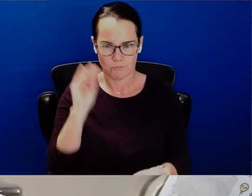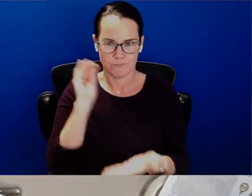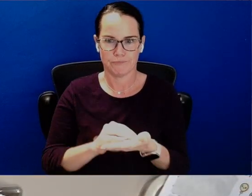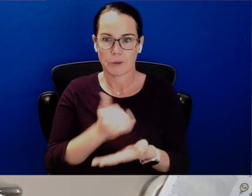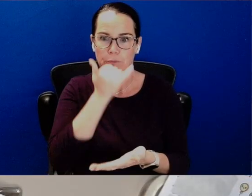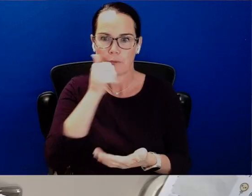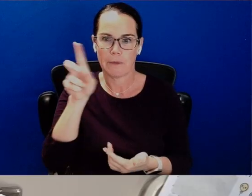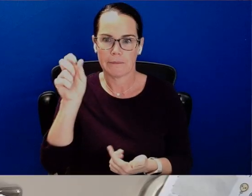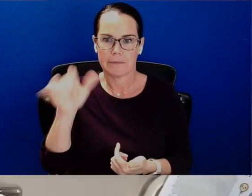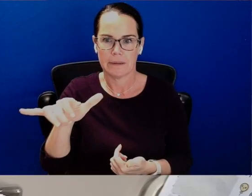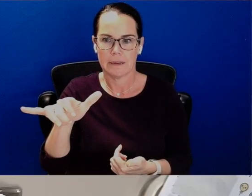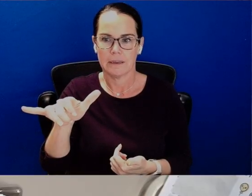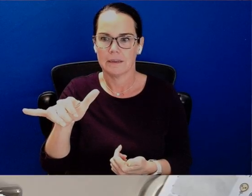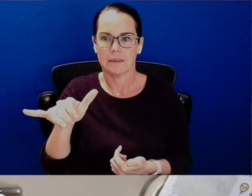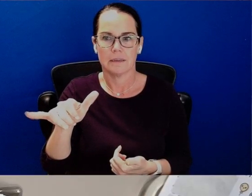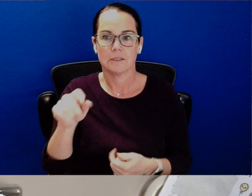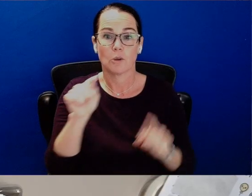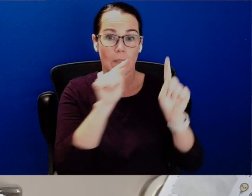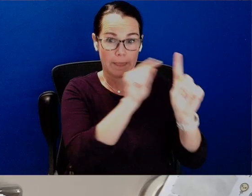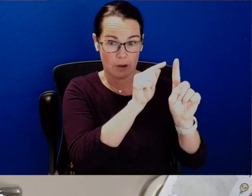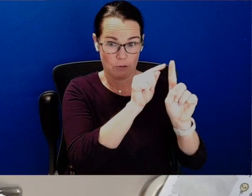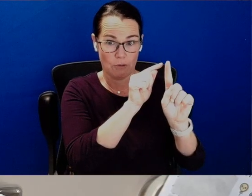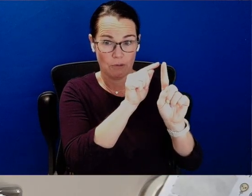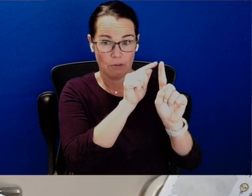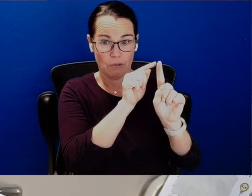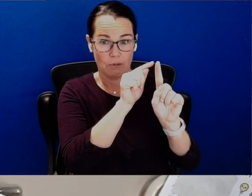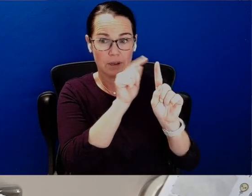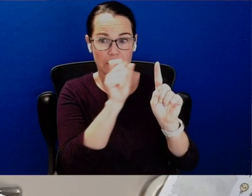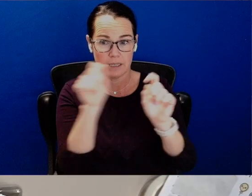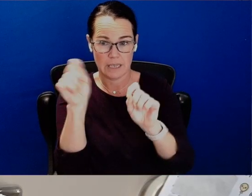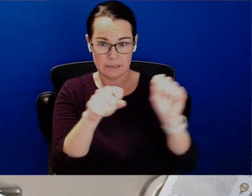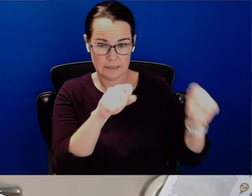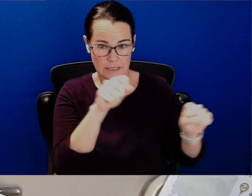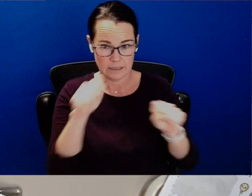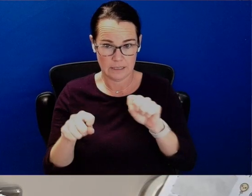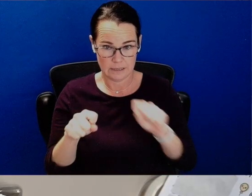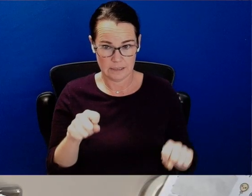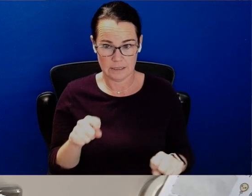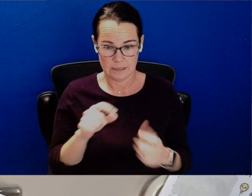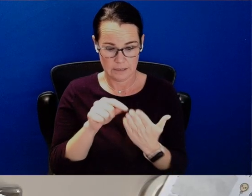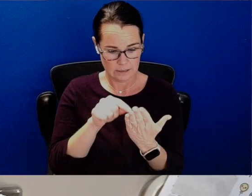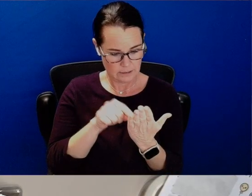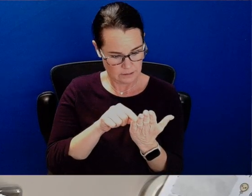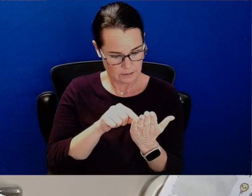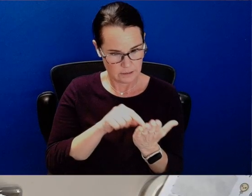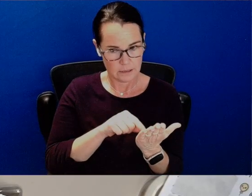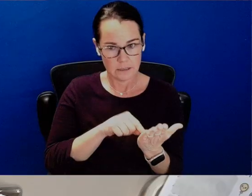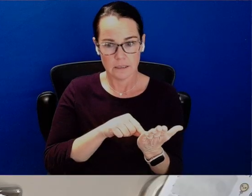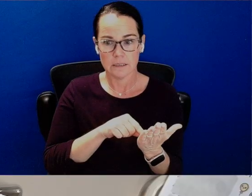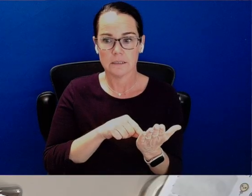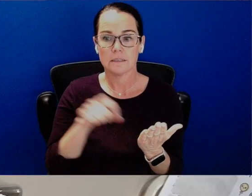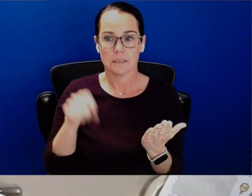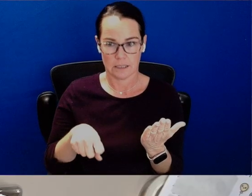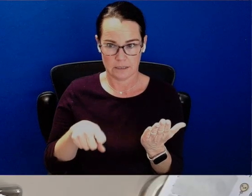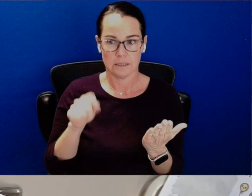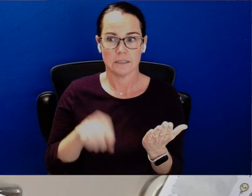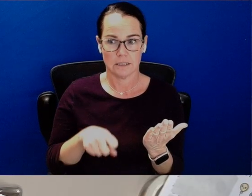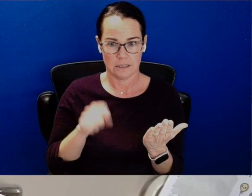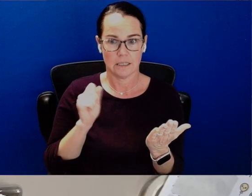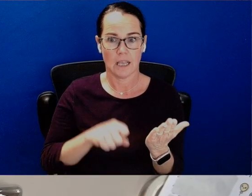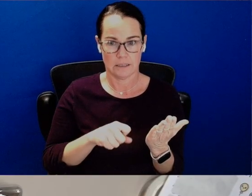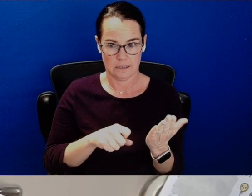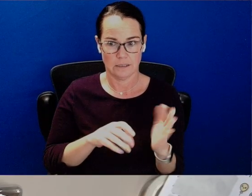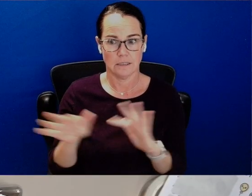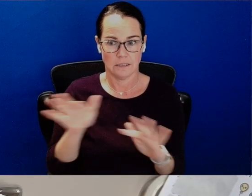day. Got that? Yes, yes, yes, yes. Yes,